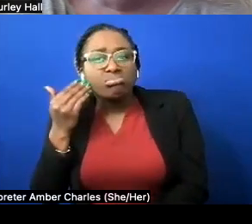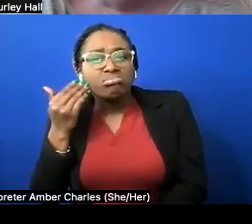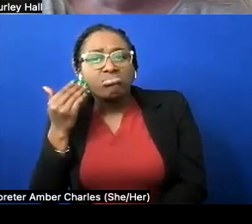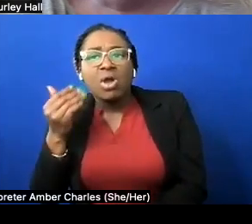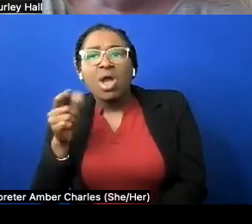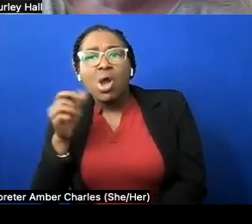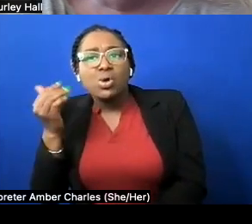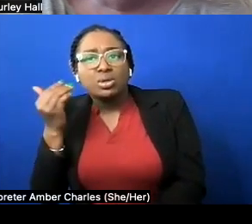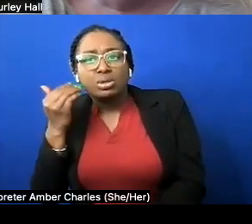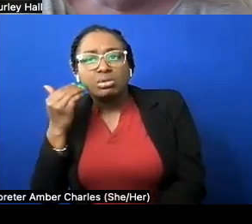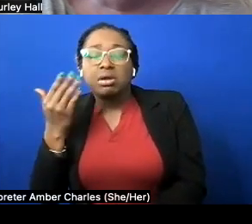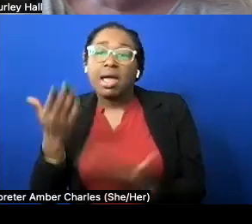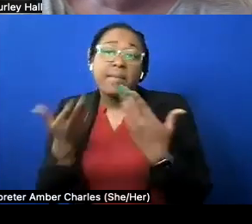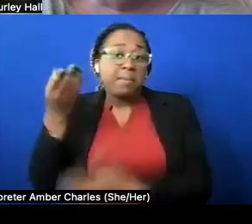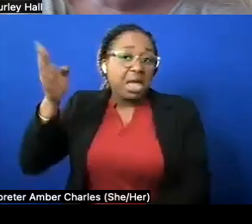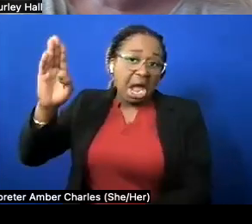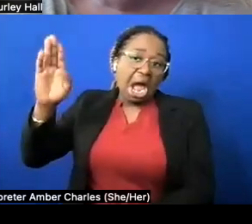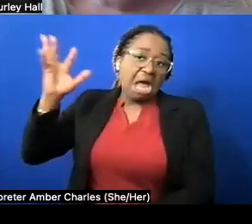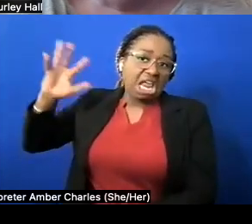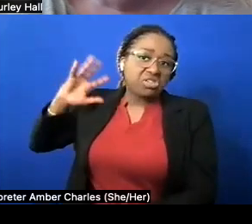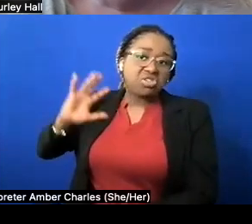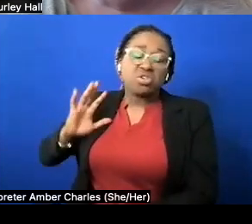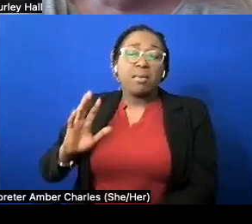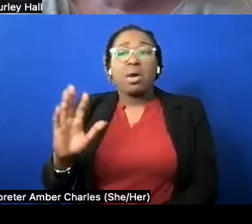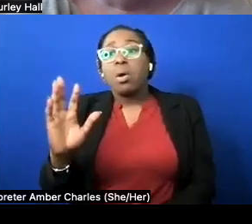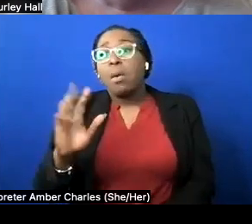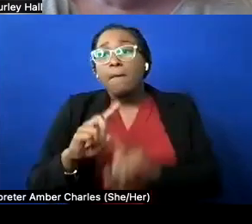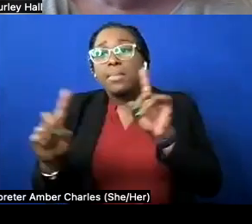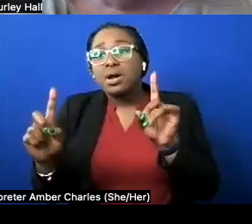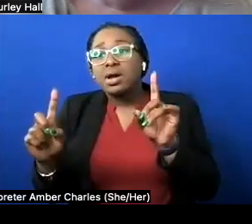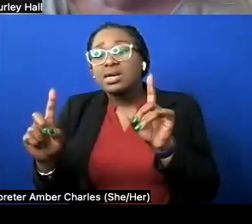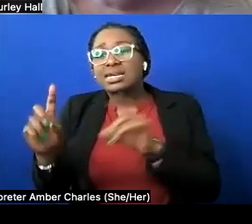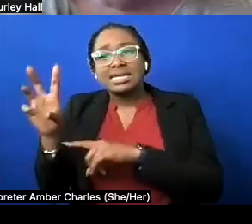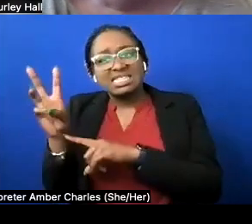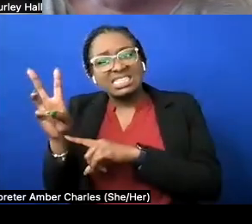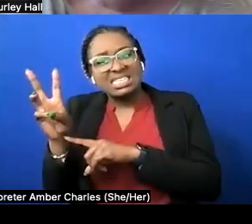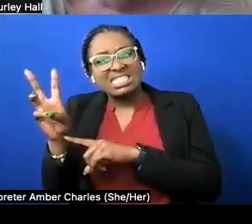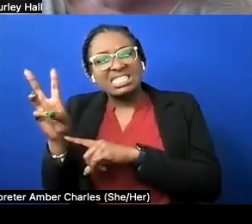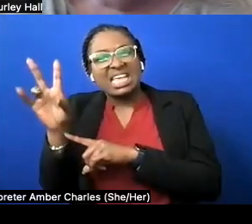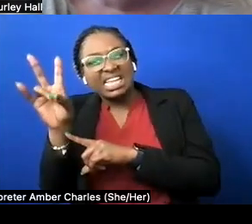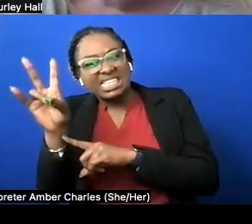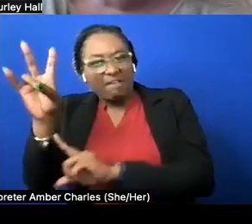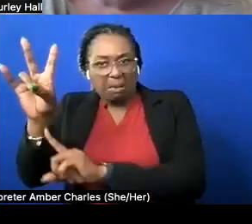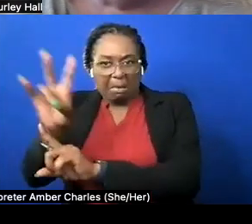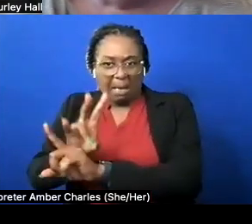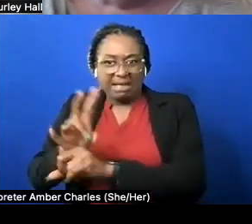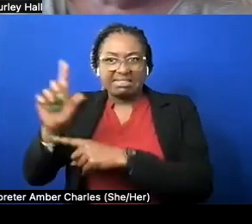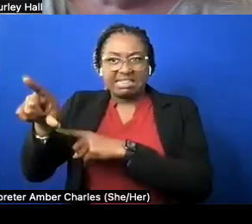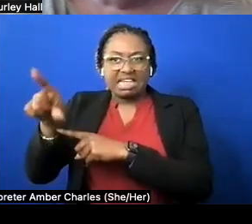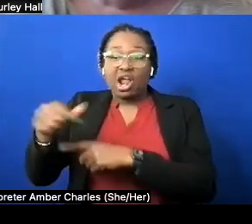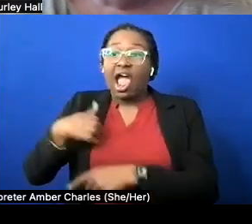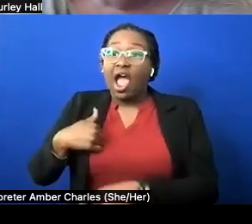Who knew? Perhaps God and the ancestors, but who knew that like 6, maybe 7 months later, that I would actually